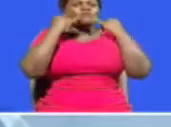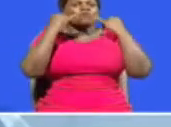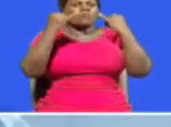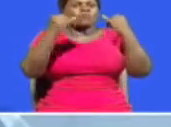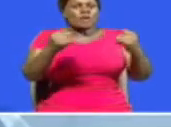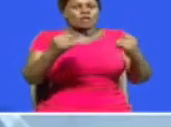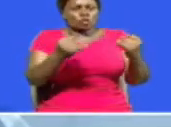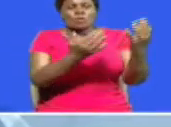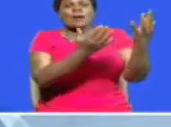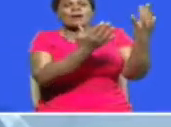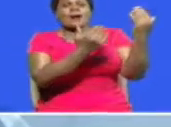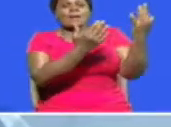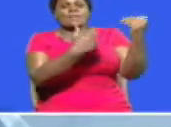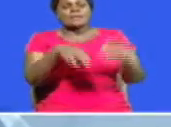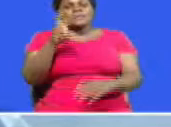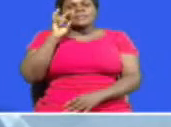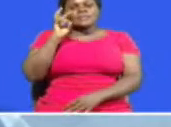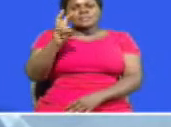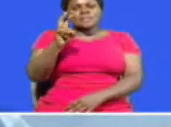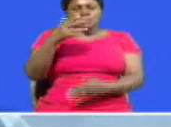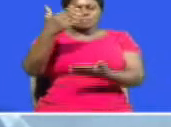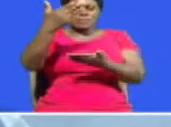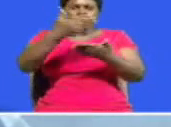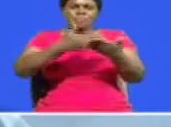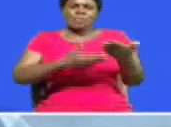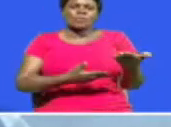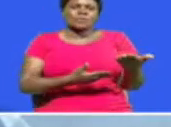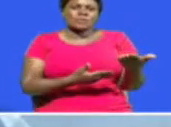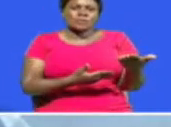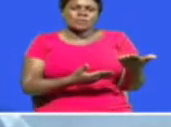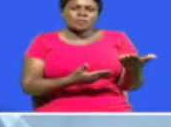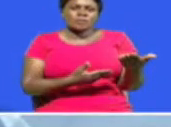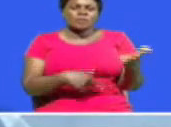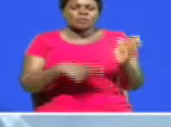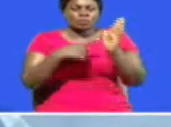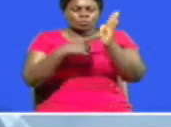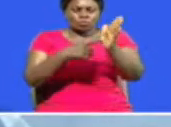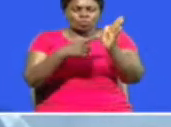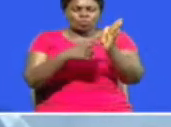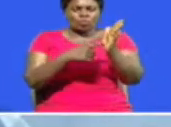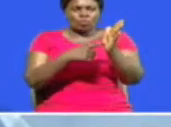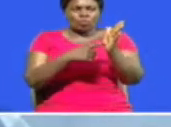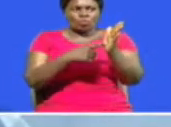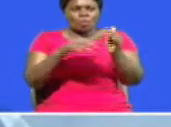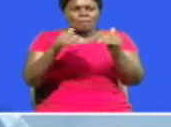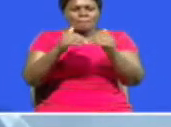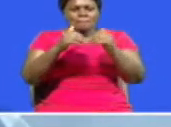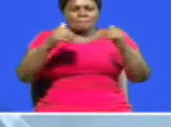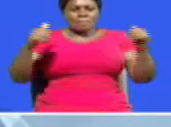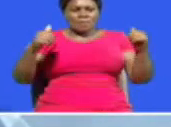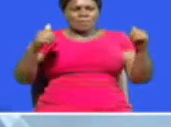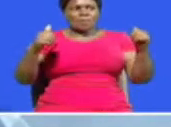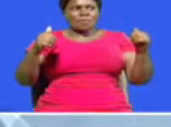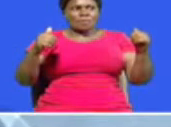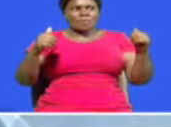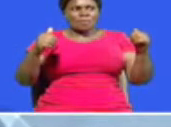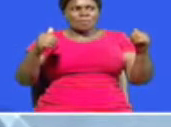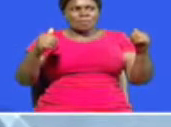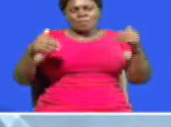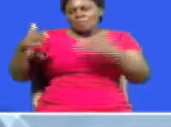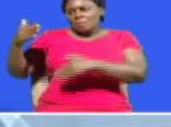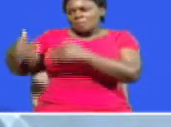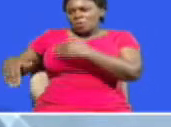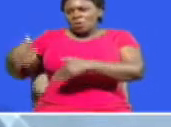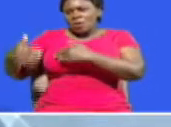are forthcoming. Let's take a look at that report that highlights the divisions around the Kadianga location